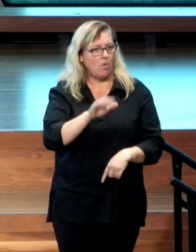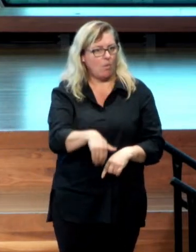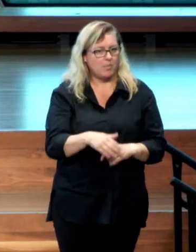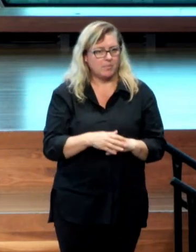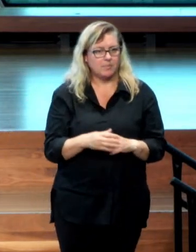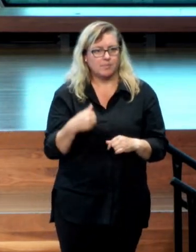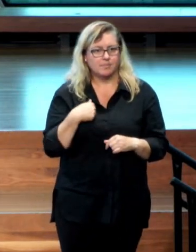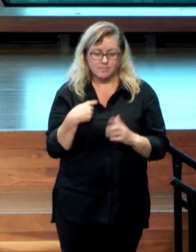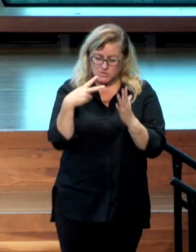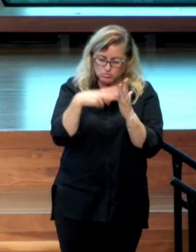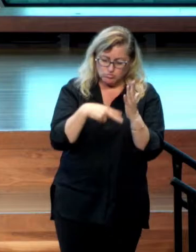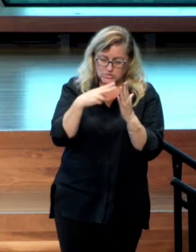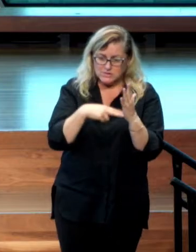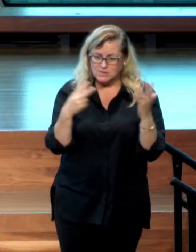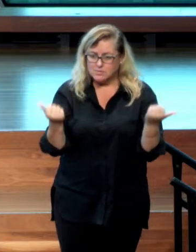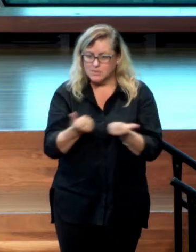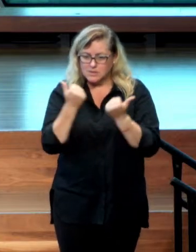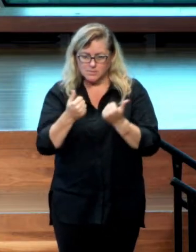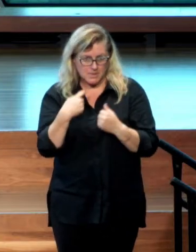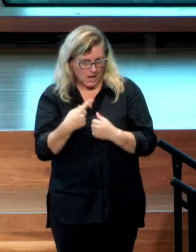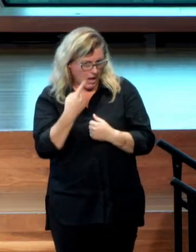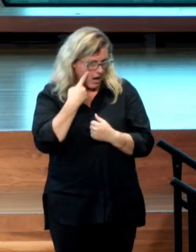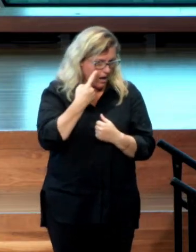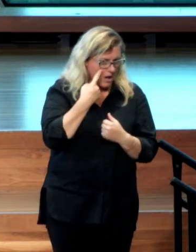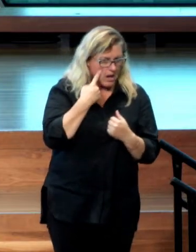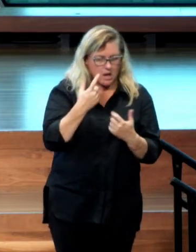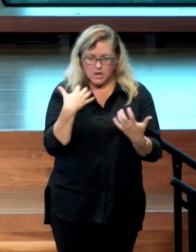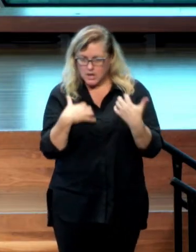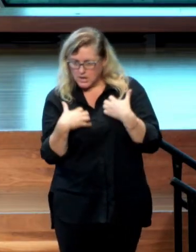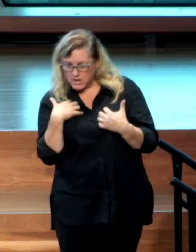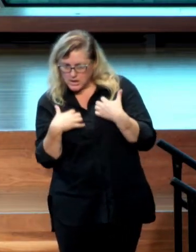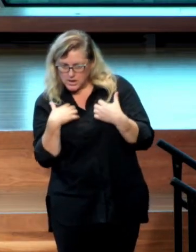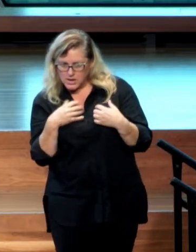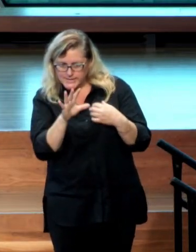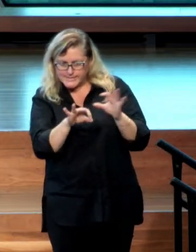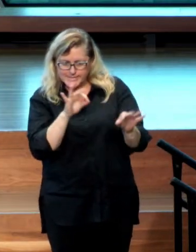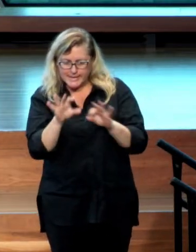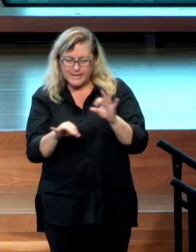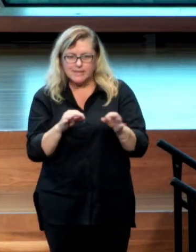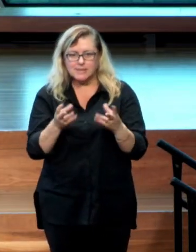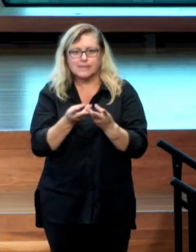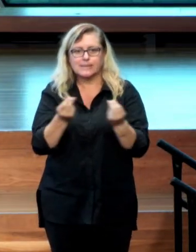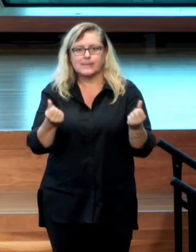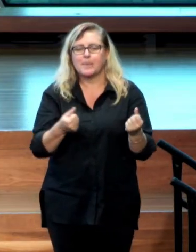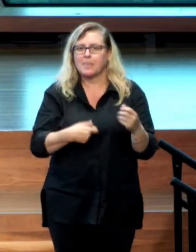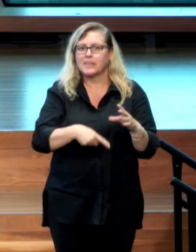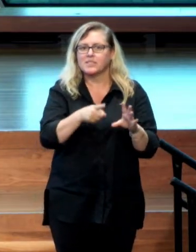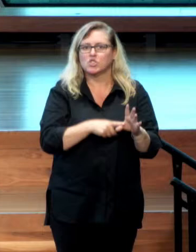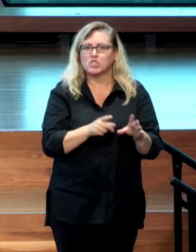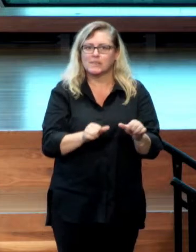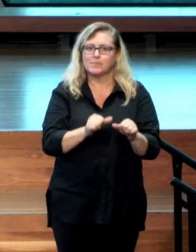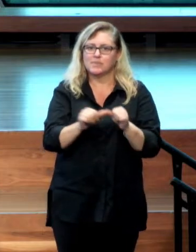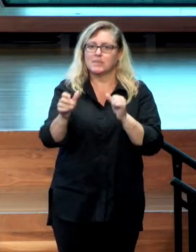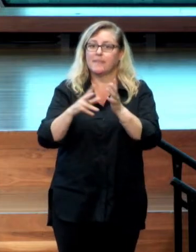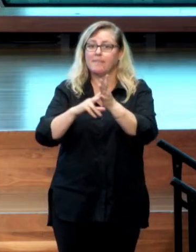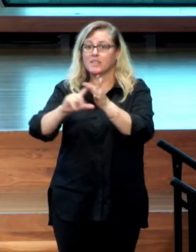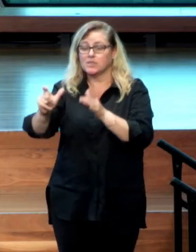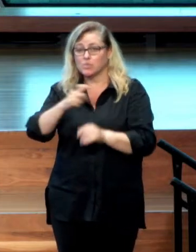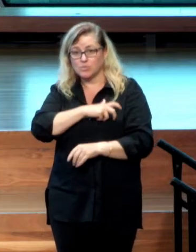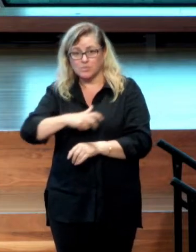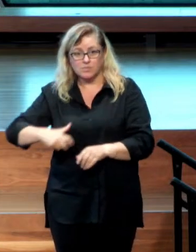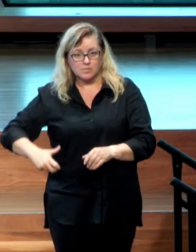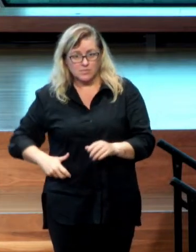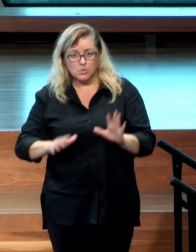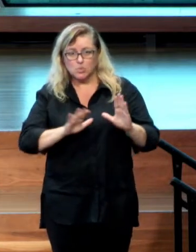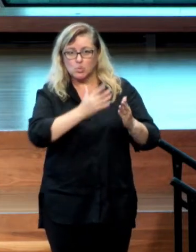reader, I'm always excited to see which Australian works have been selected as some of the year's best. The Victorian Premier's Literary Awards